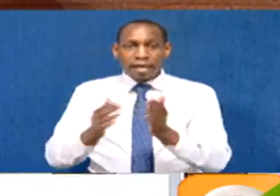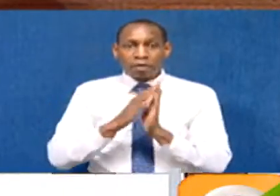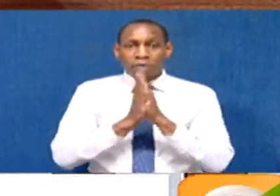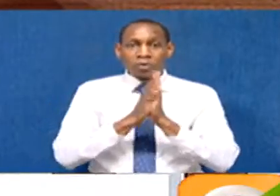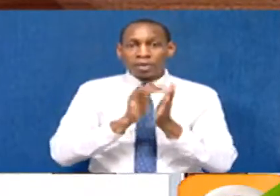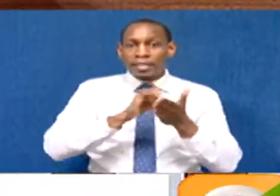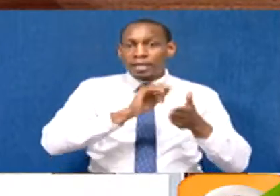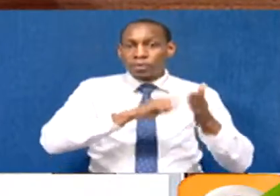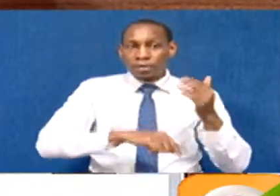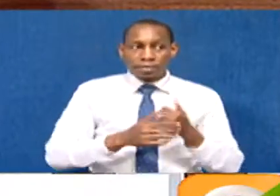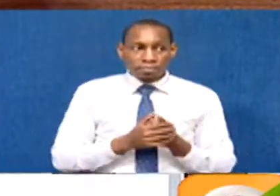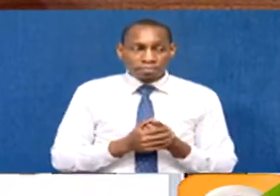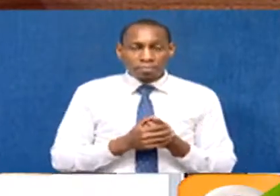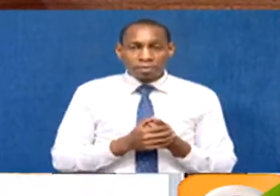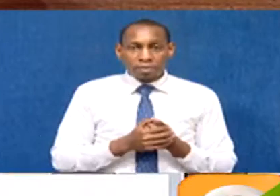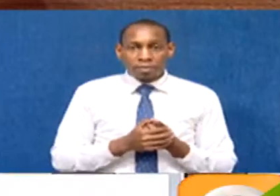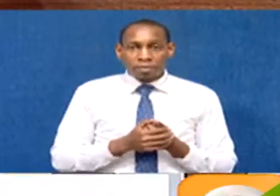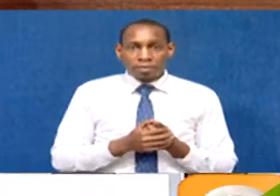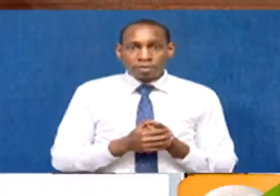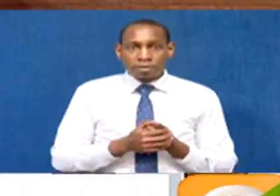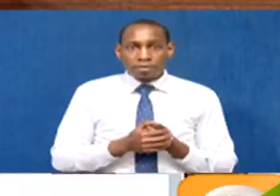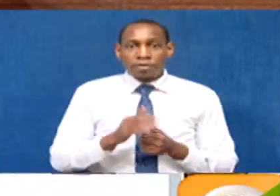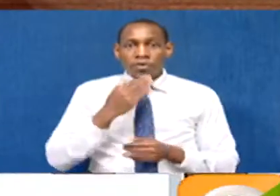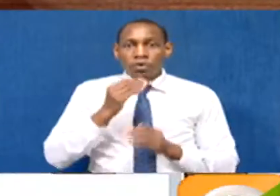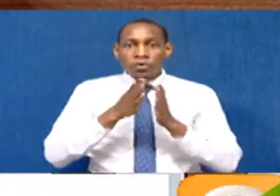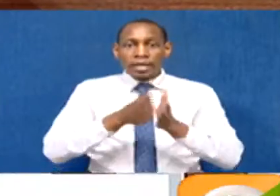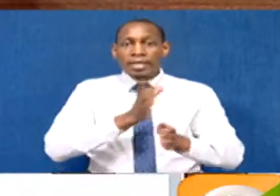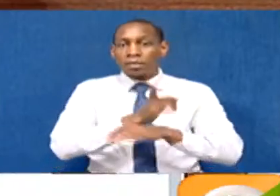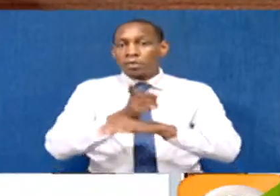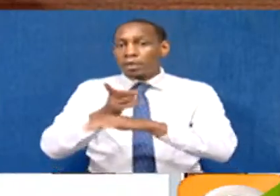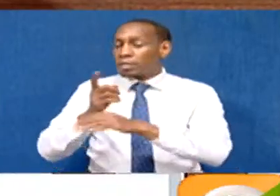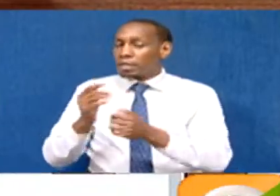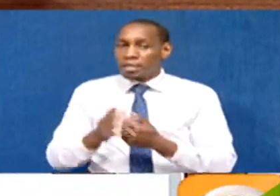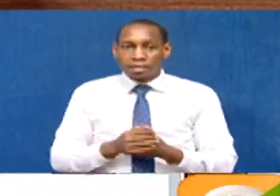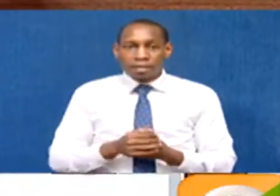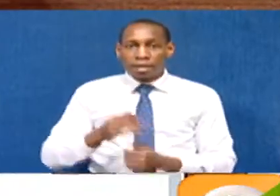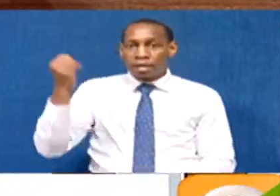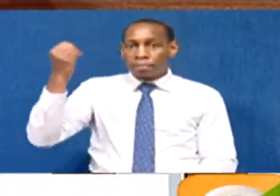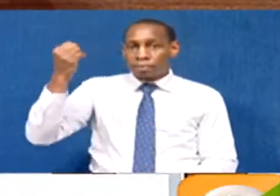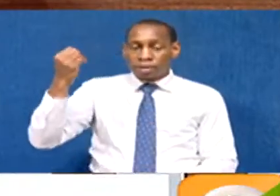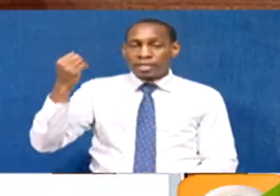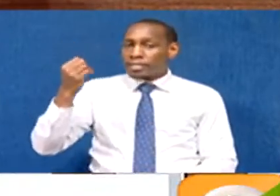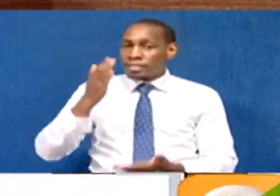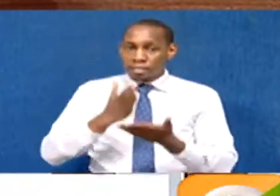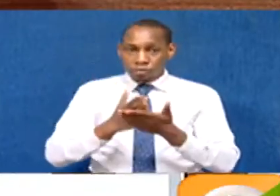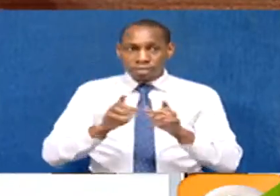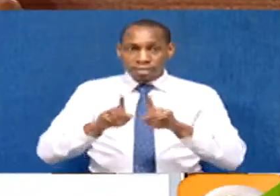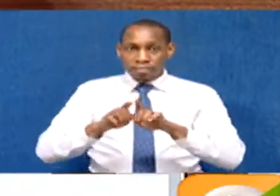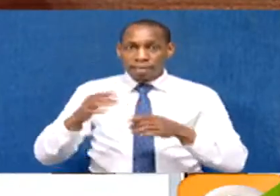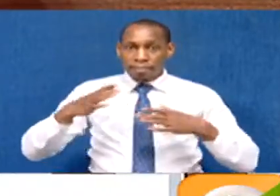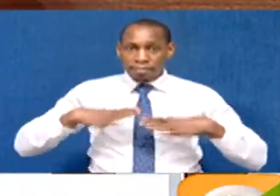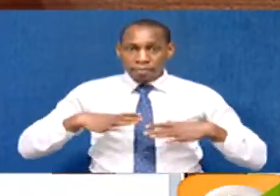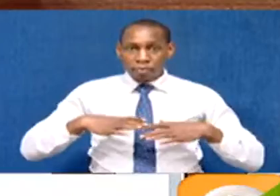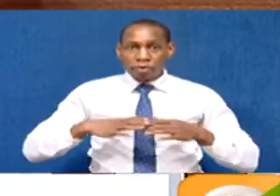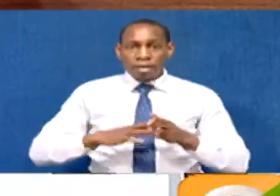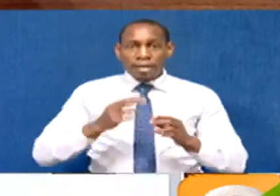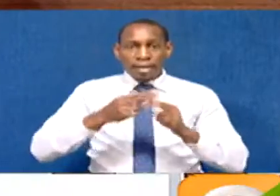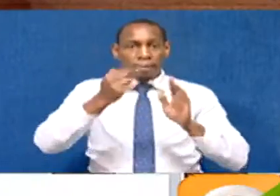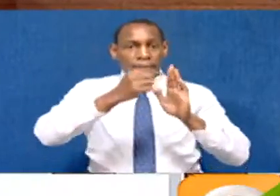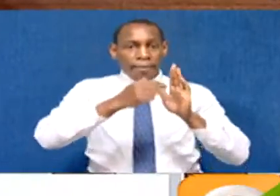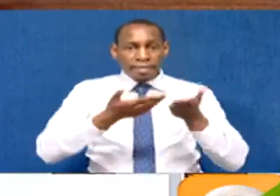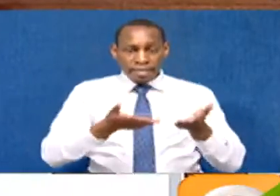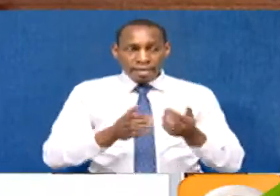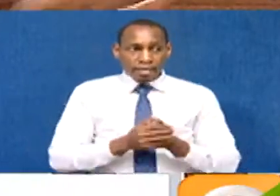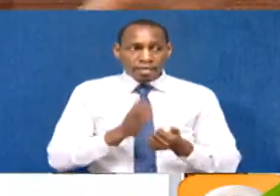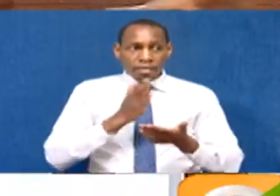of he threatened Luhya leaders, what have you, politics is what it is, and the people she has mentioned here.